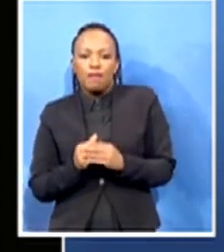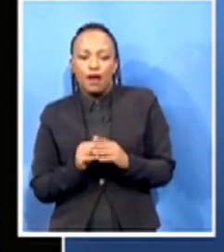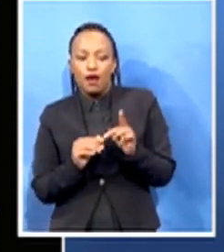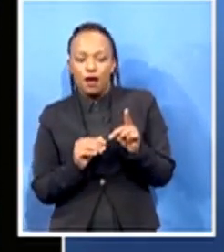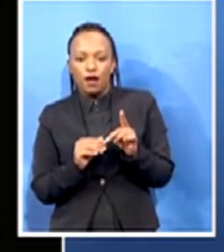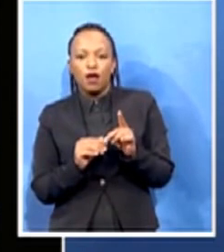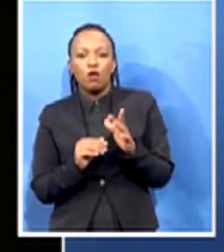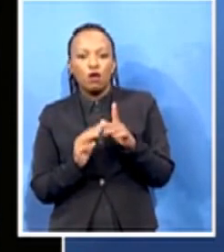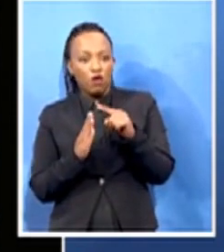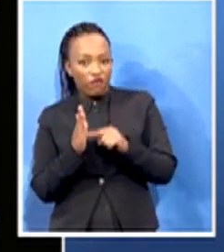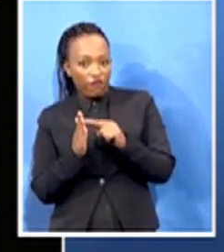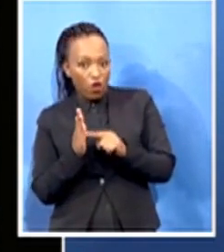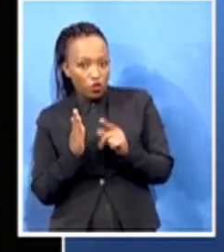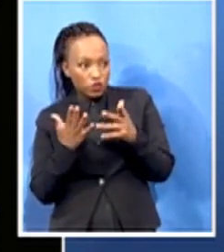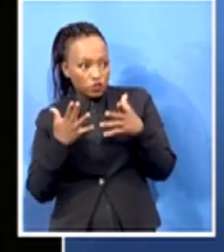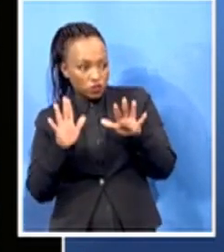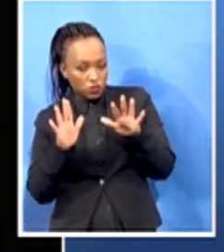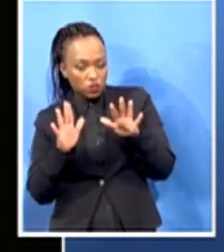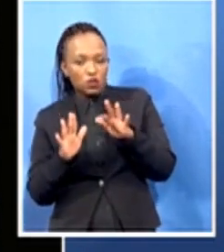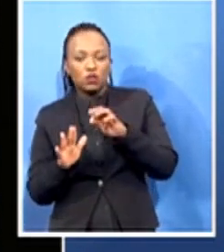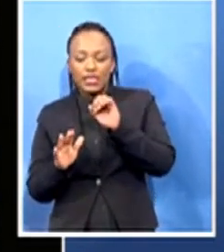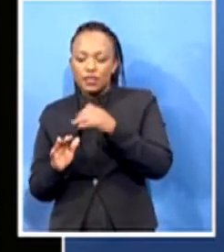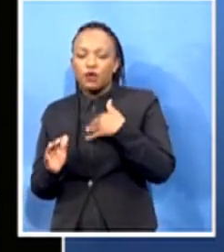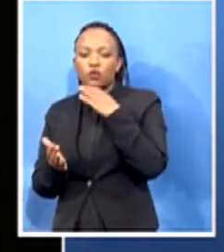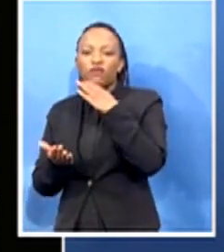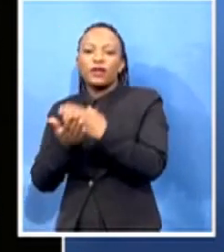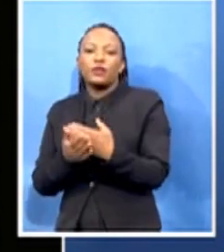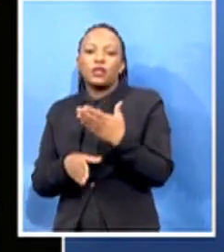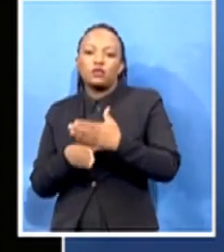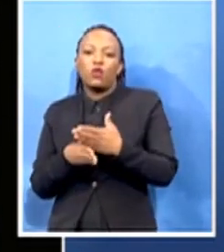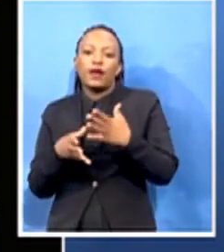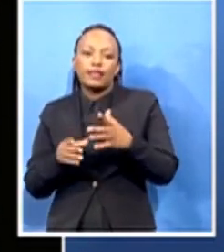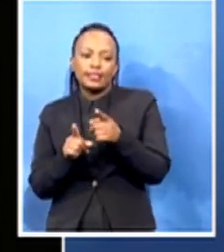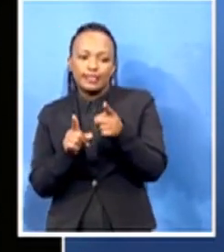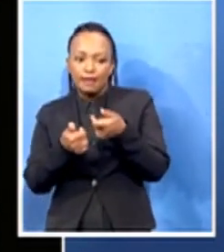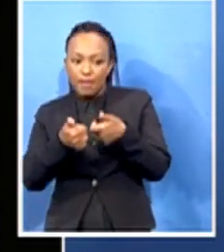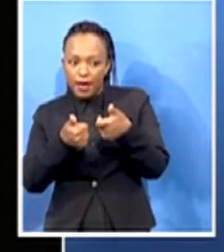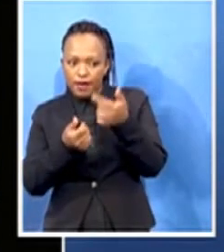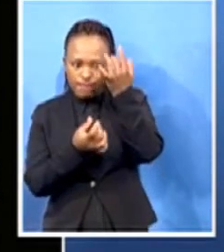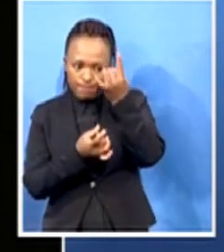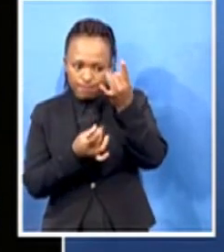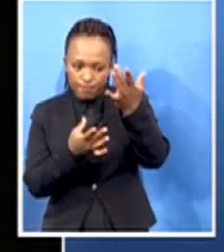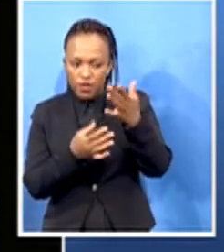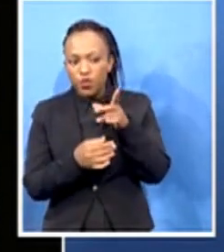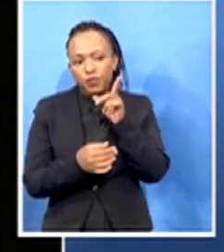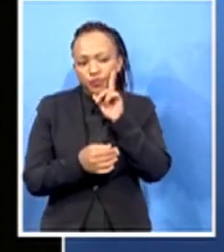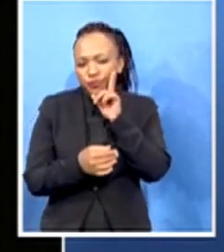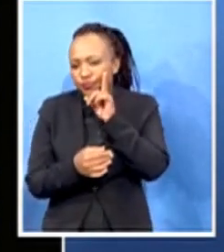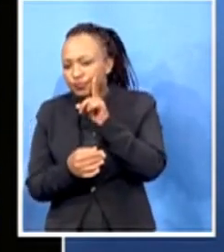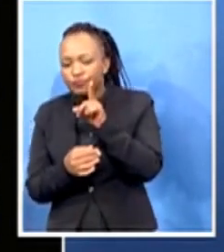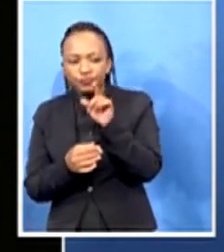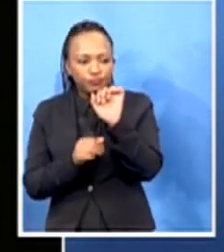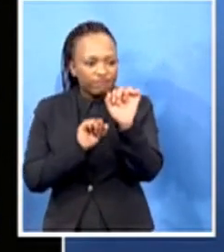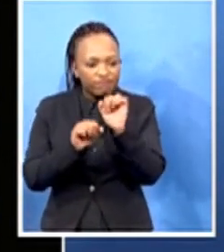that yes, we went to the workers, we tested their mandate. They then said to us, if